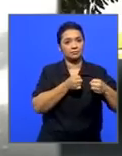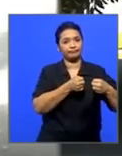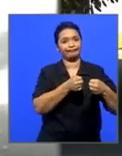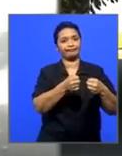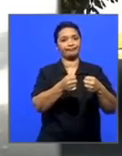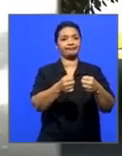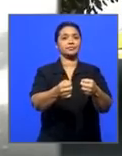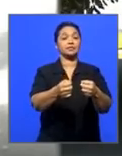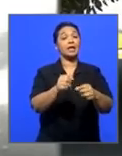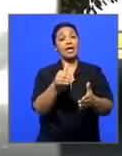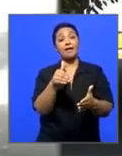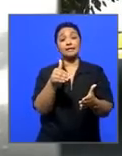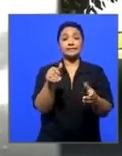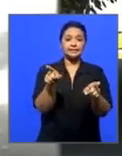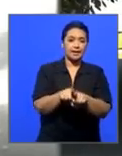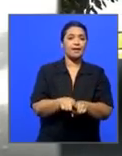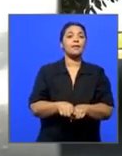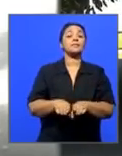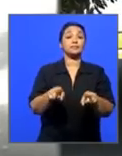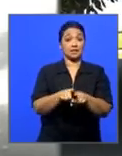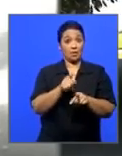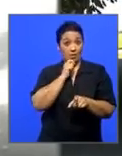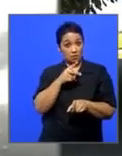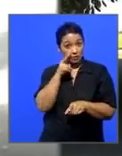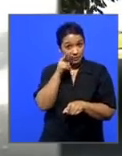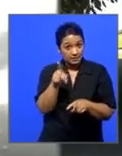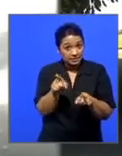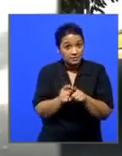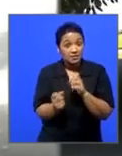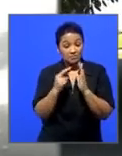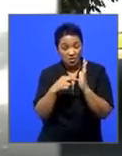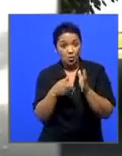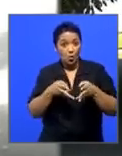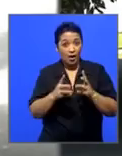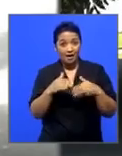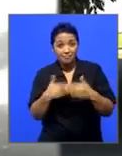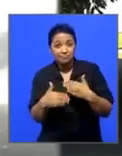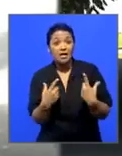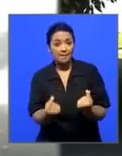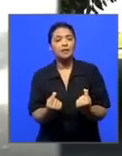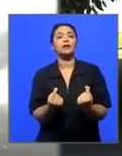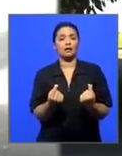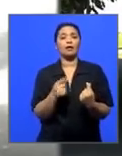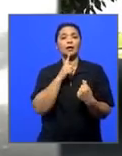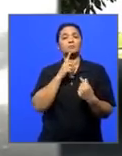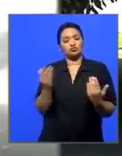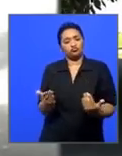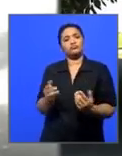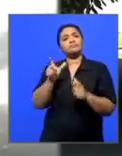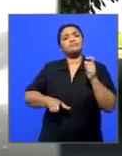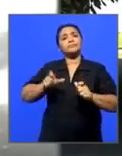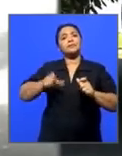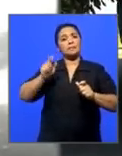days, the exact same process that you saw this morning. And people are urged to line the streets and to witness